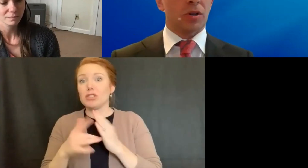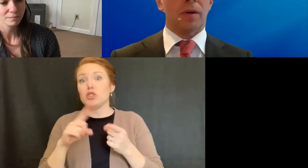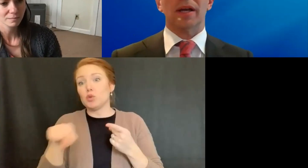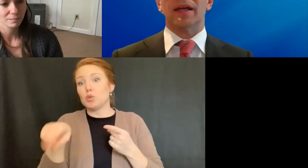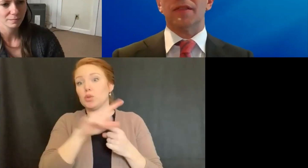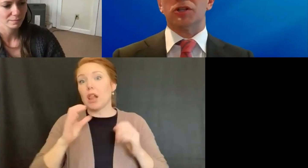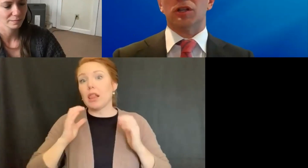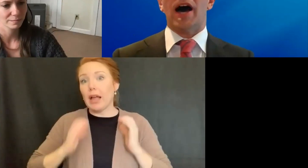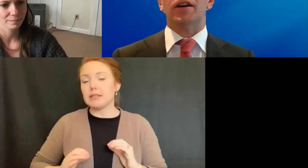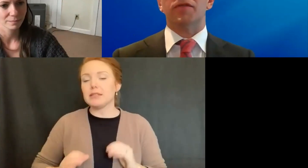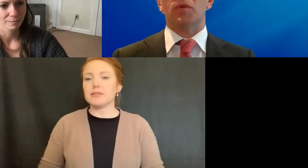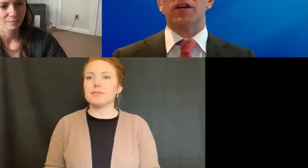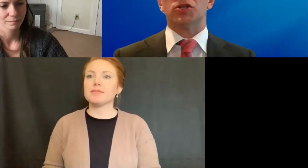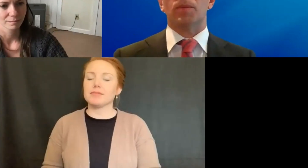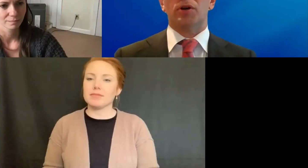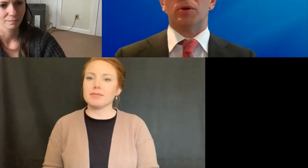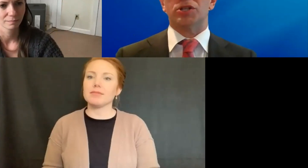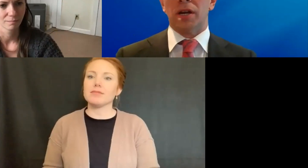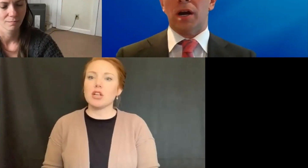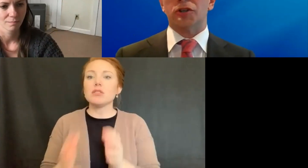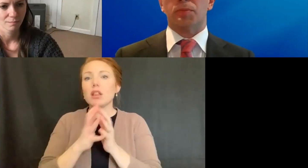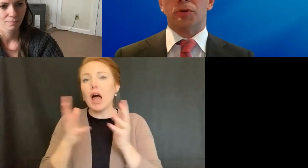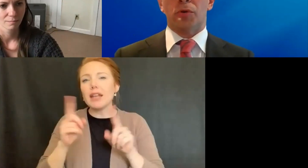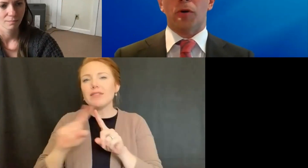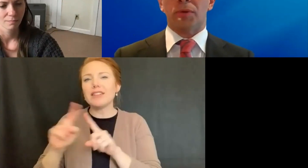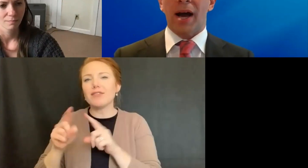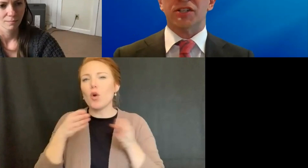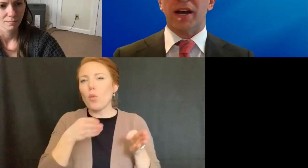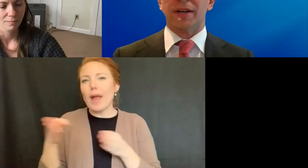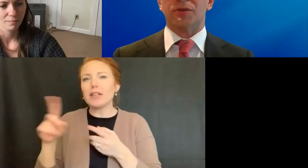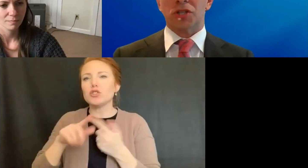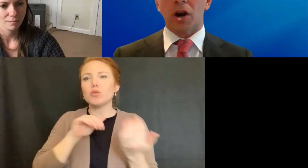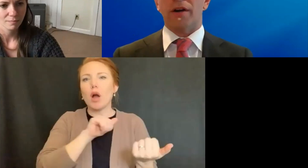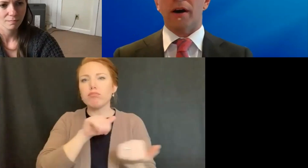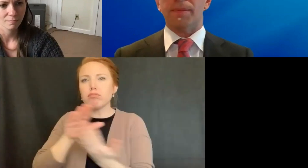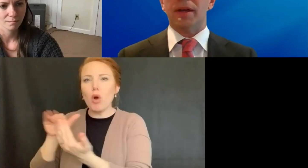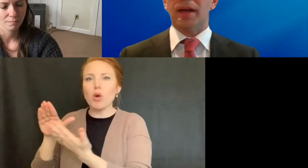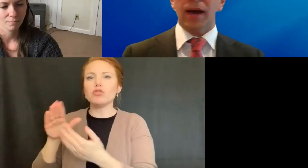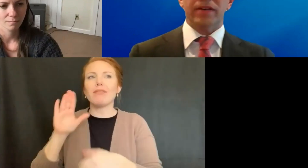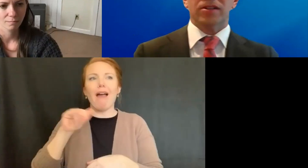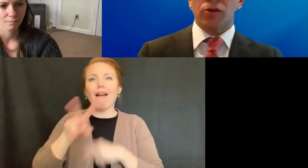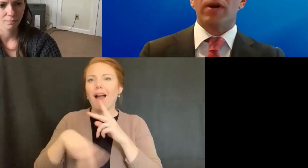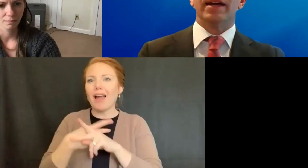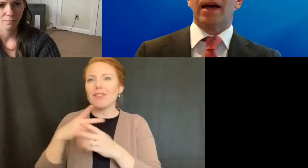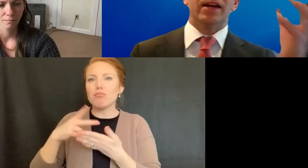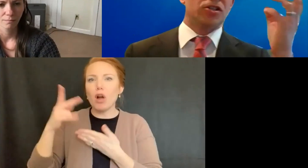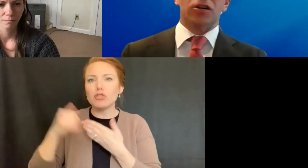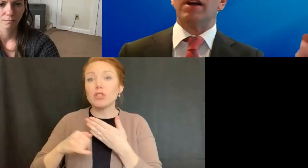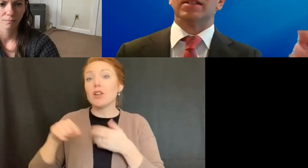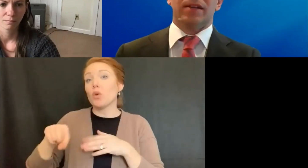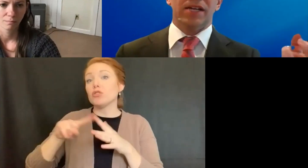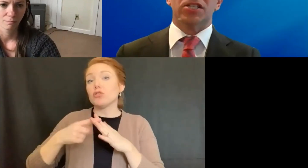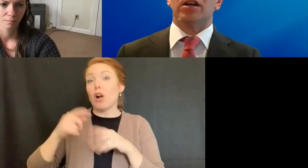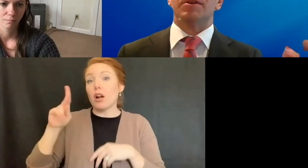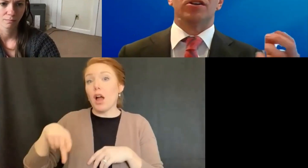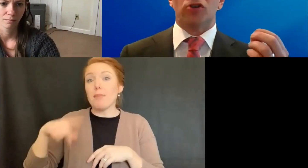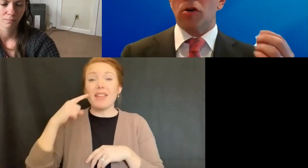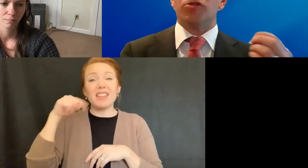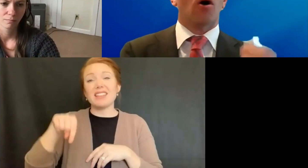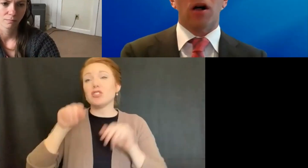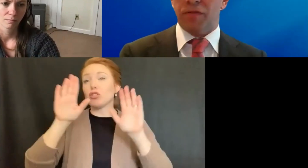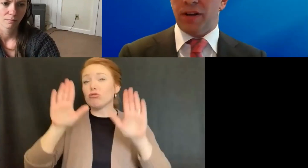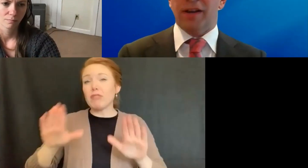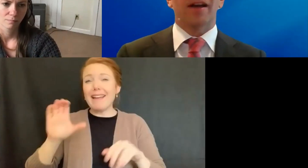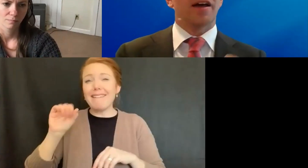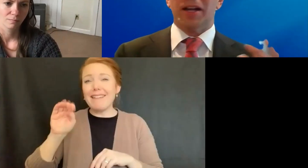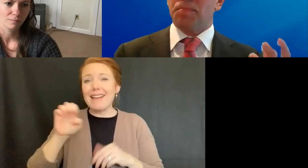had hoped. So there's a lot of different ways to approach an entrepreneurial project or a startup. And this is I think it's just a great case study because you're